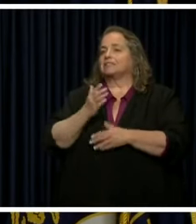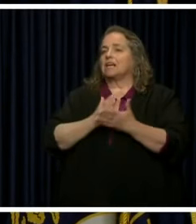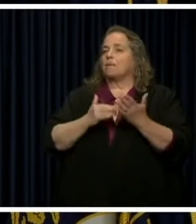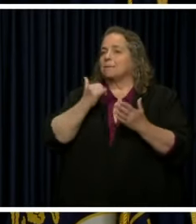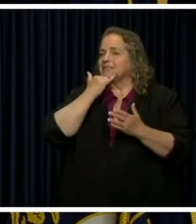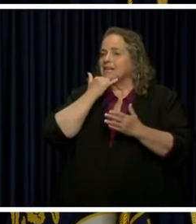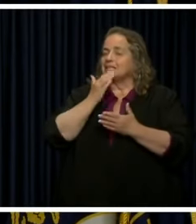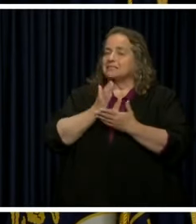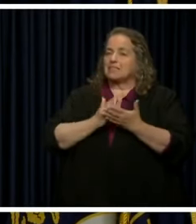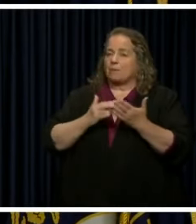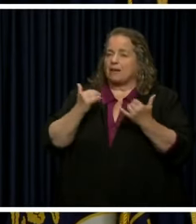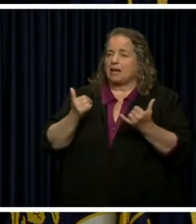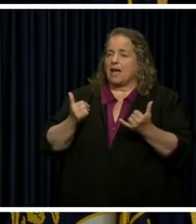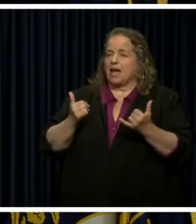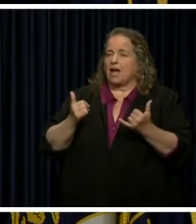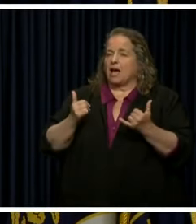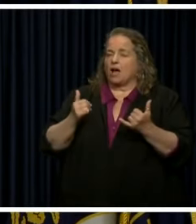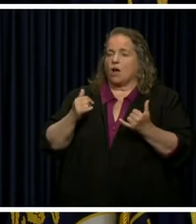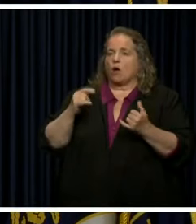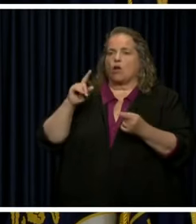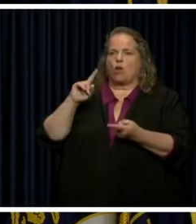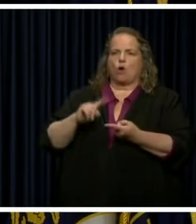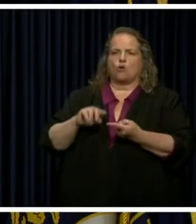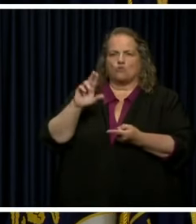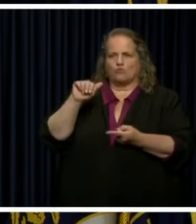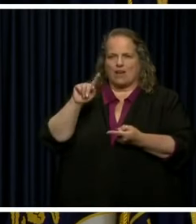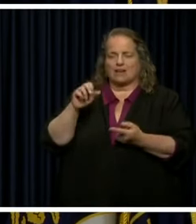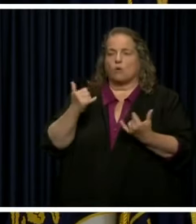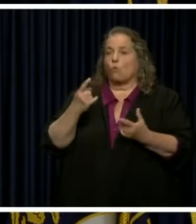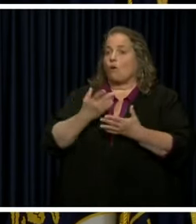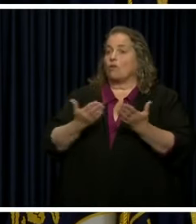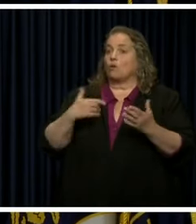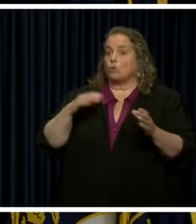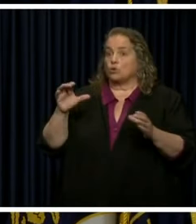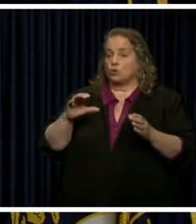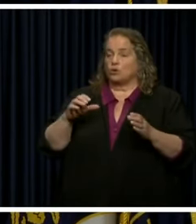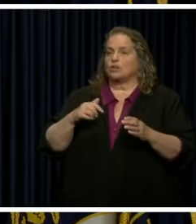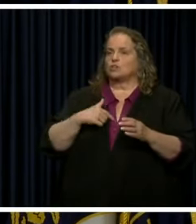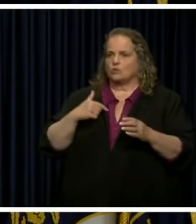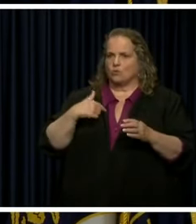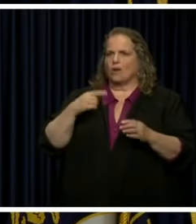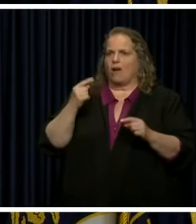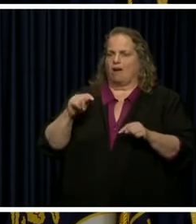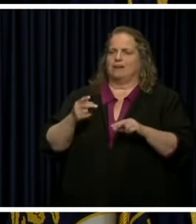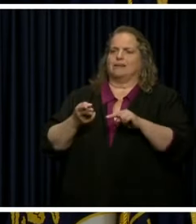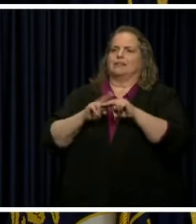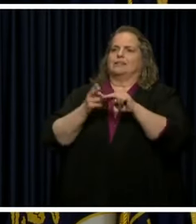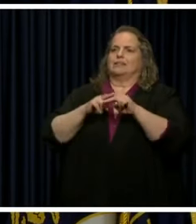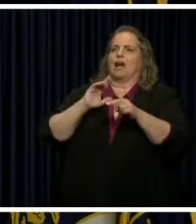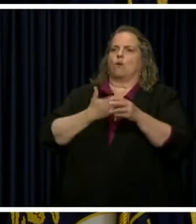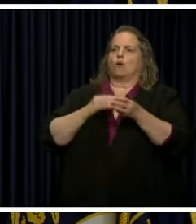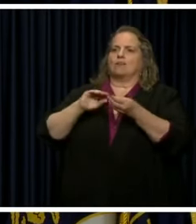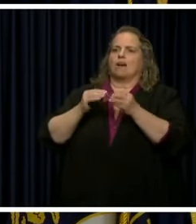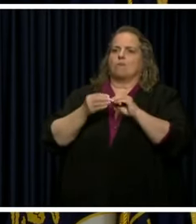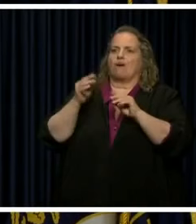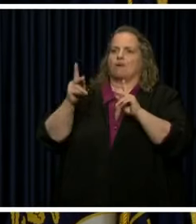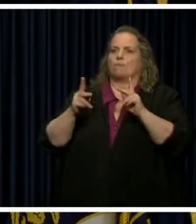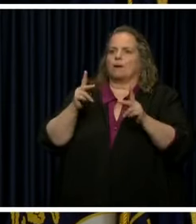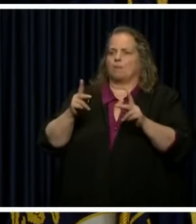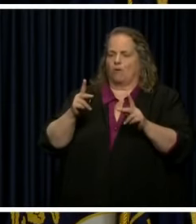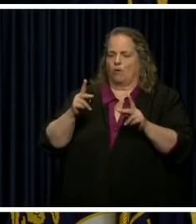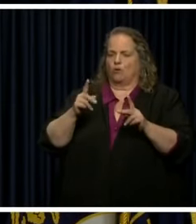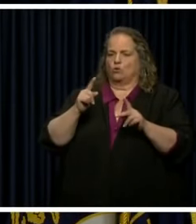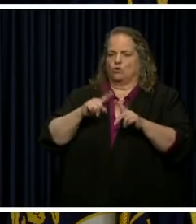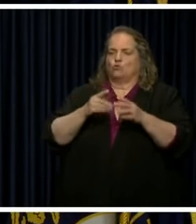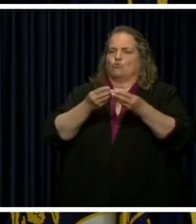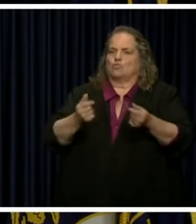are a much lower rate. So one thing we're doing is we're beefing up our adjudicators, right? It's not just enough to get as many initial claims out of the way